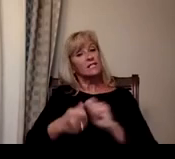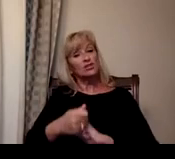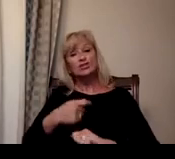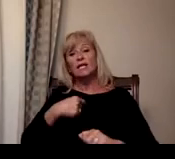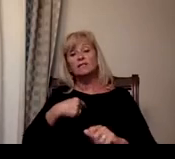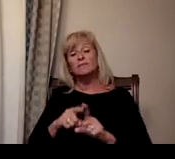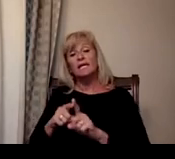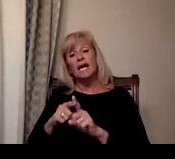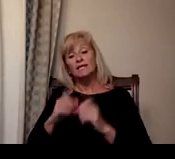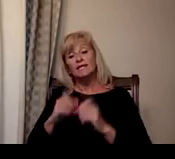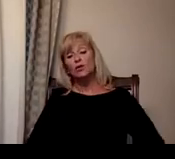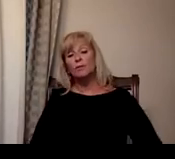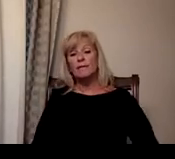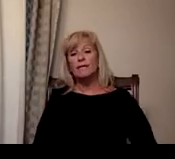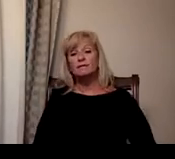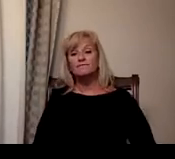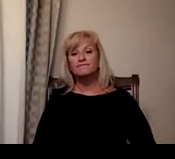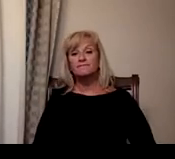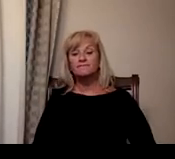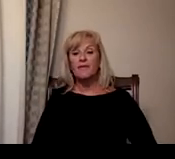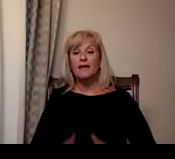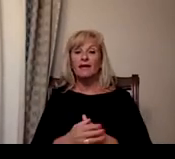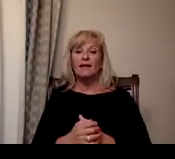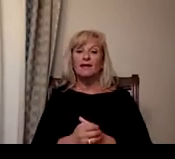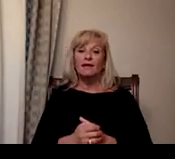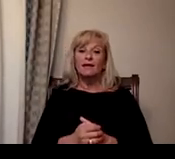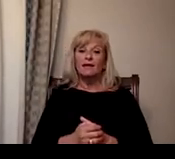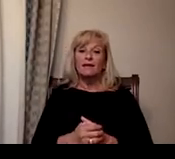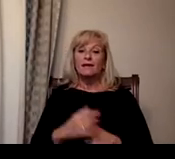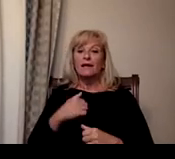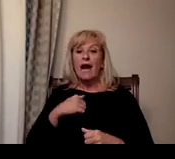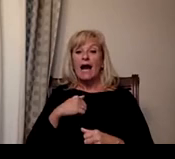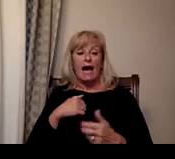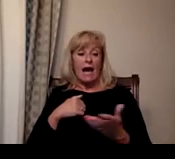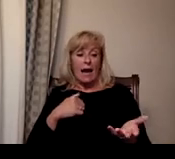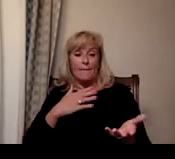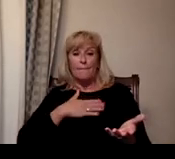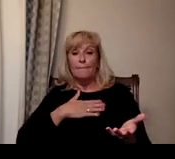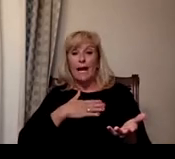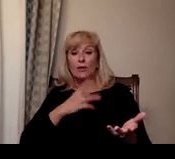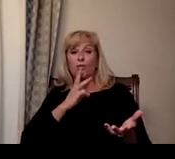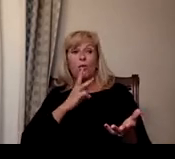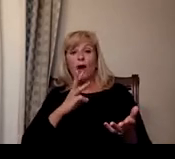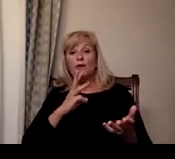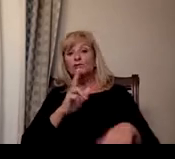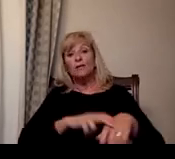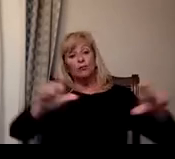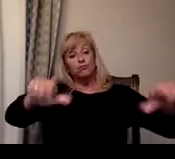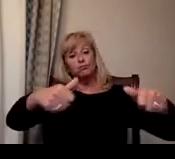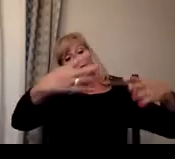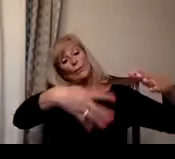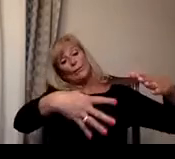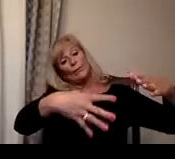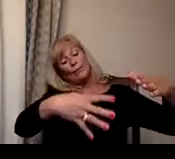human being. I cannot look at my running water in the sink the same. I can't take a shower